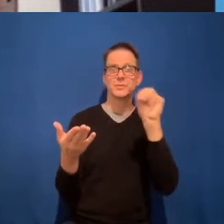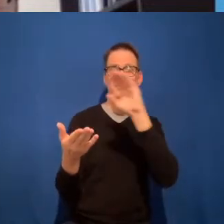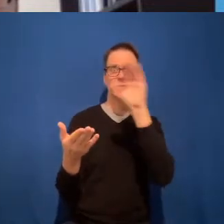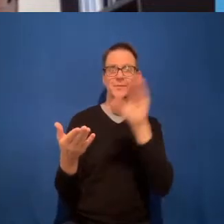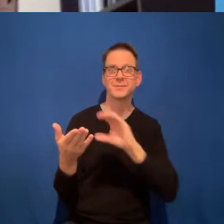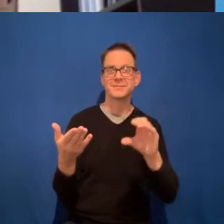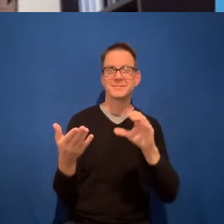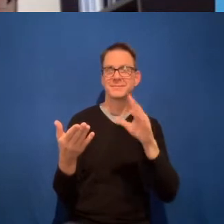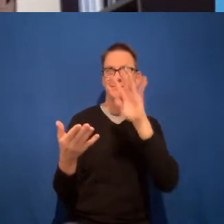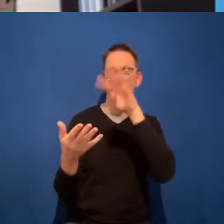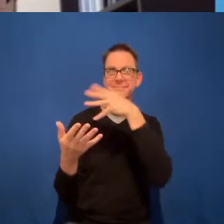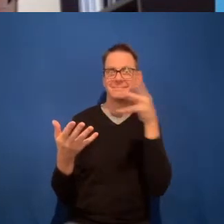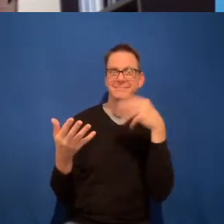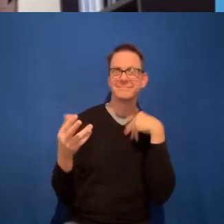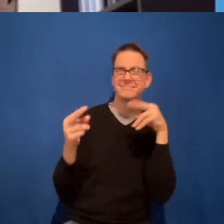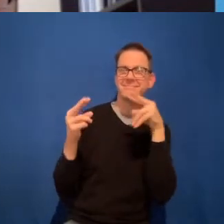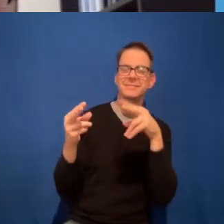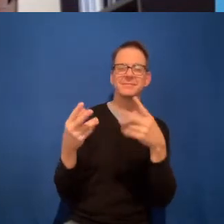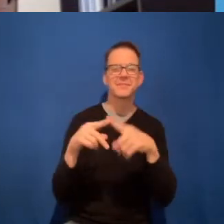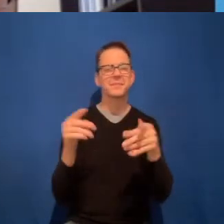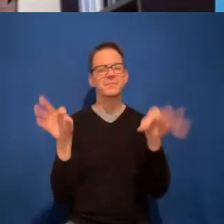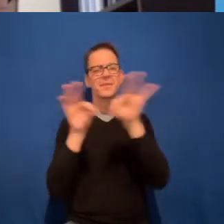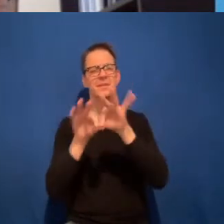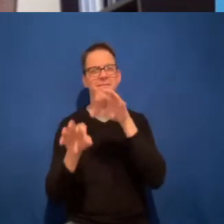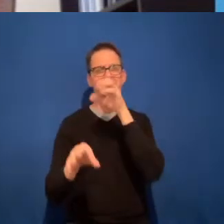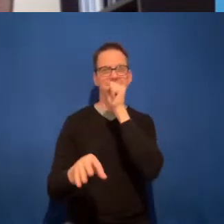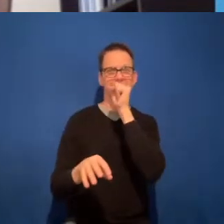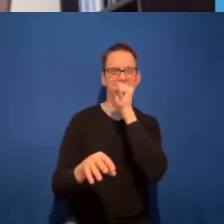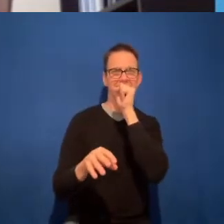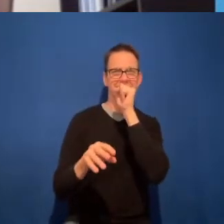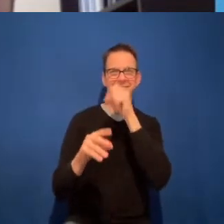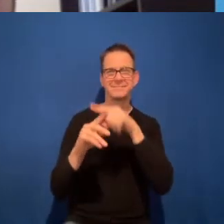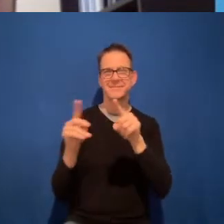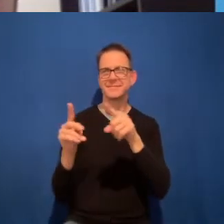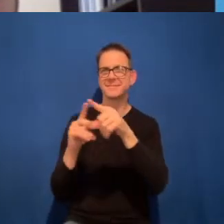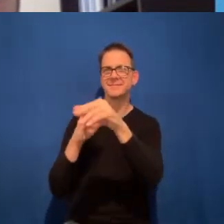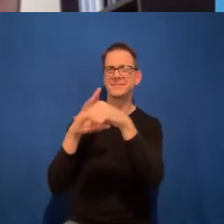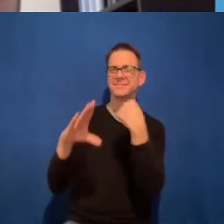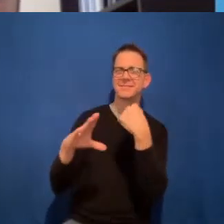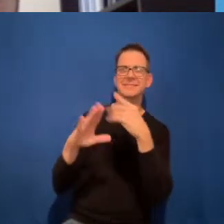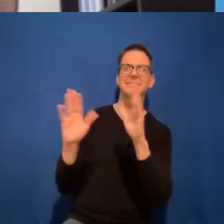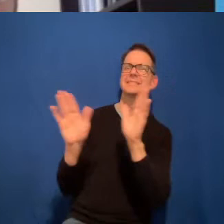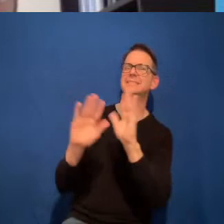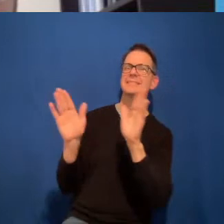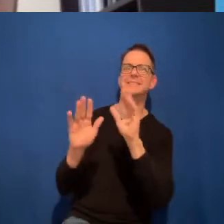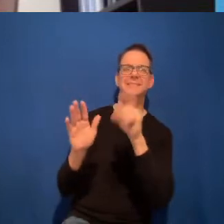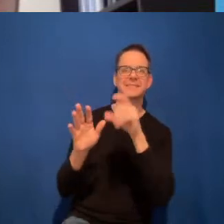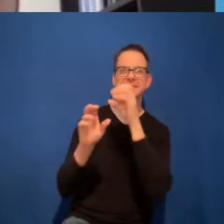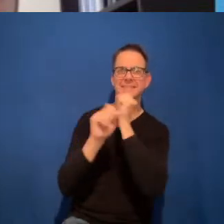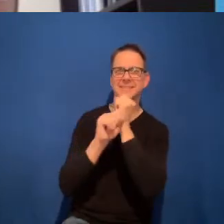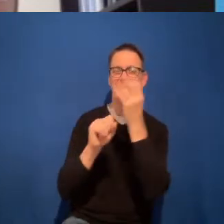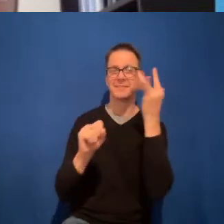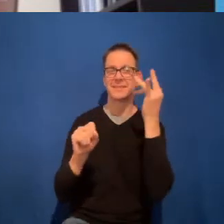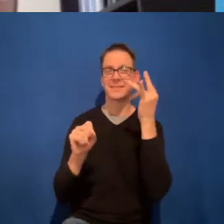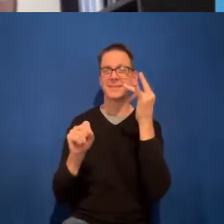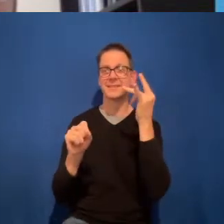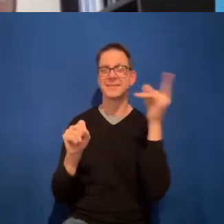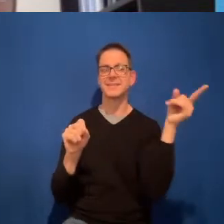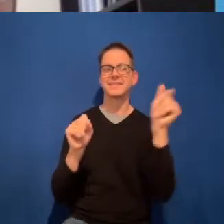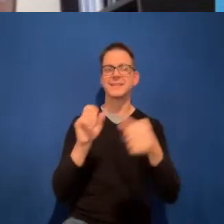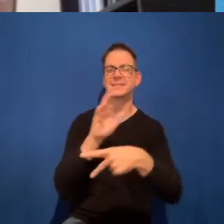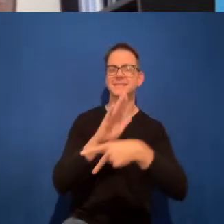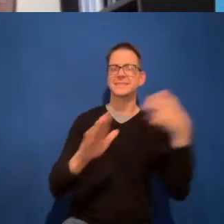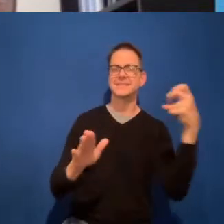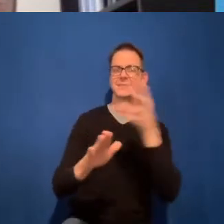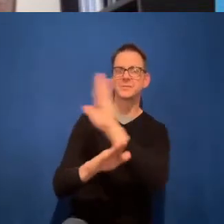want anything that could be hacked or shared widely to be sent. And so it was very challenging. And so we as a